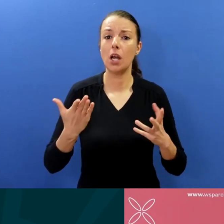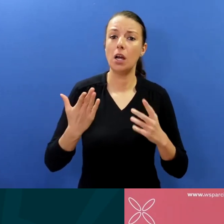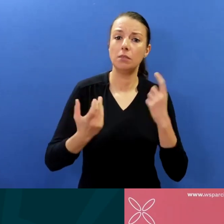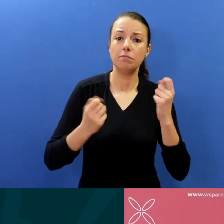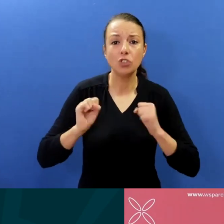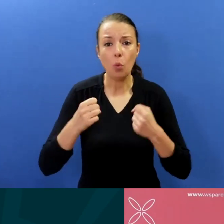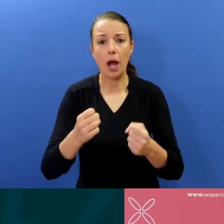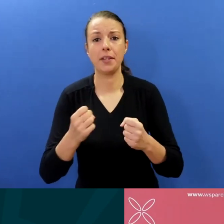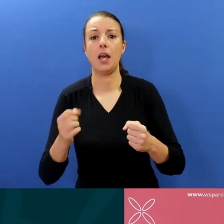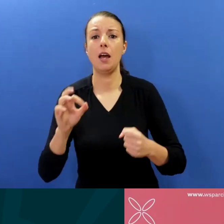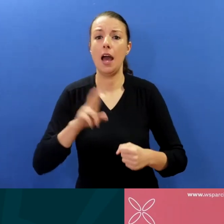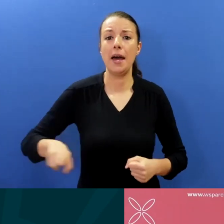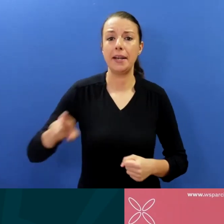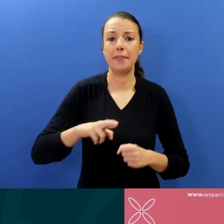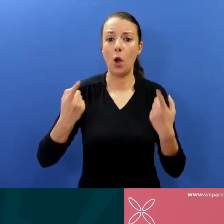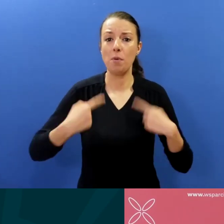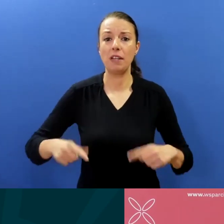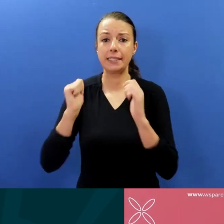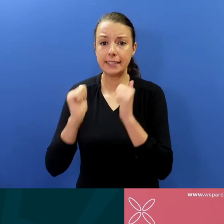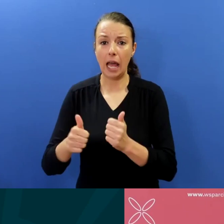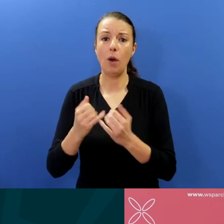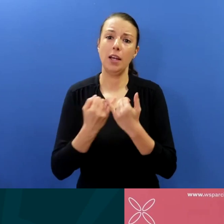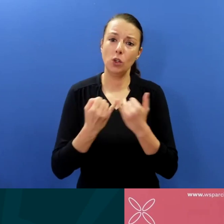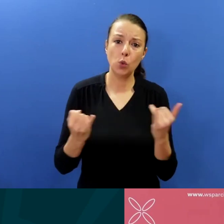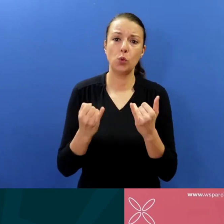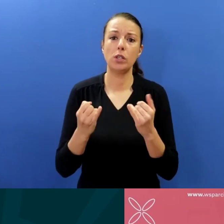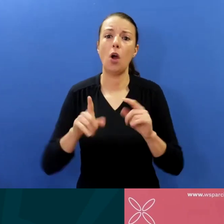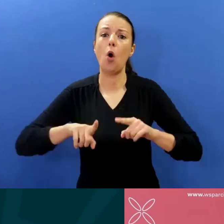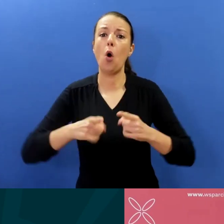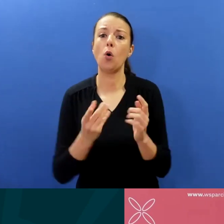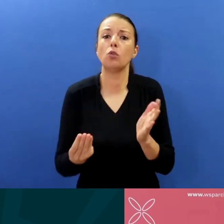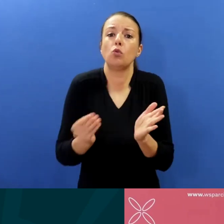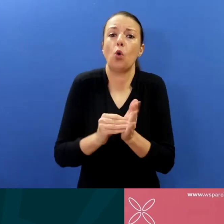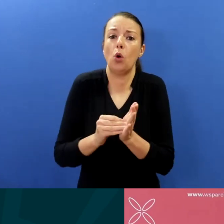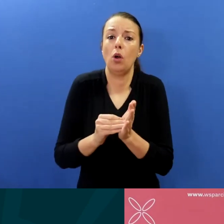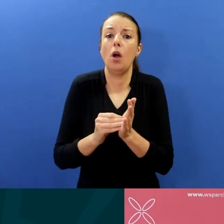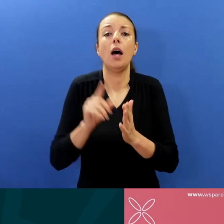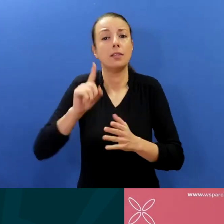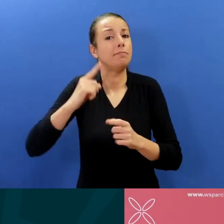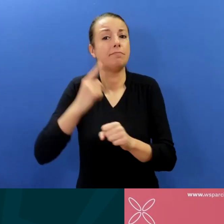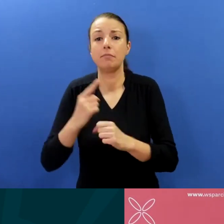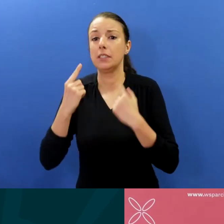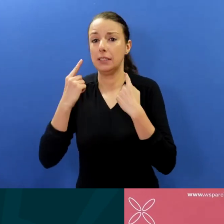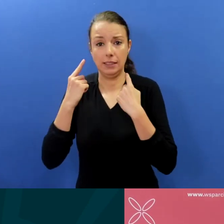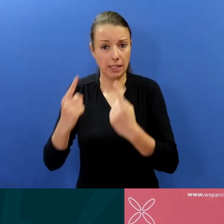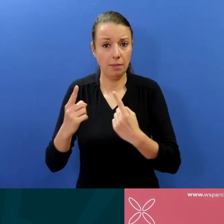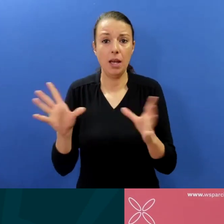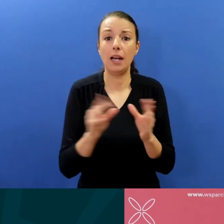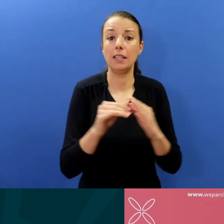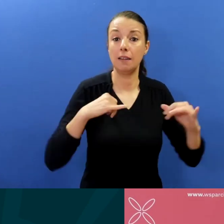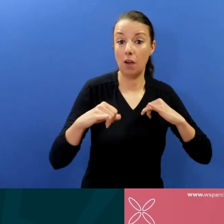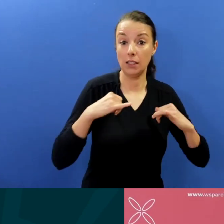of decision making is made by the citizen together with the authorities. But this is not the case yet in